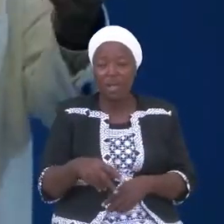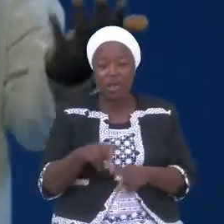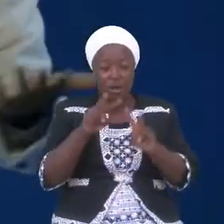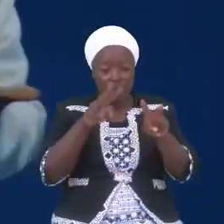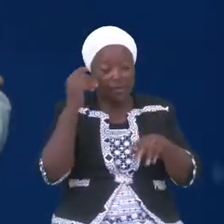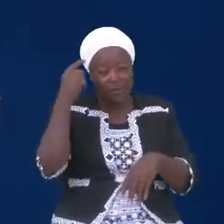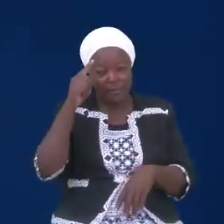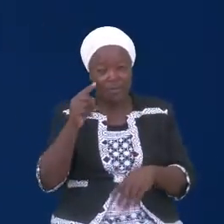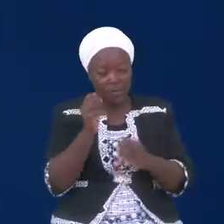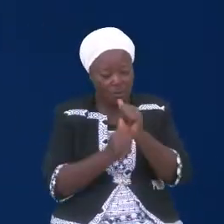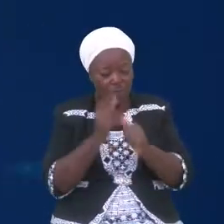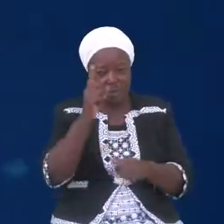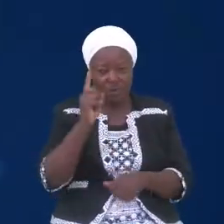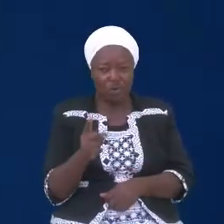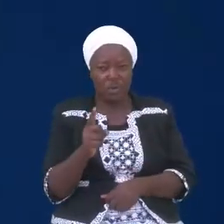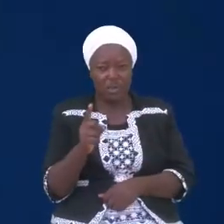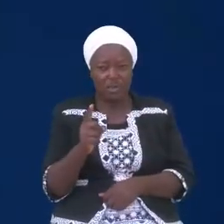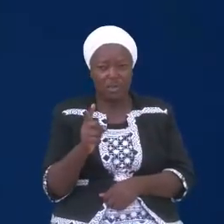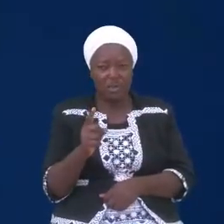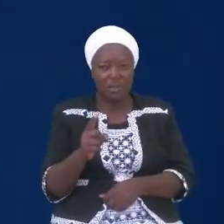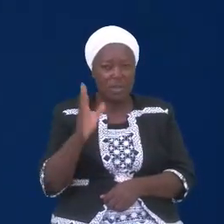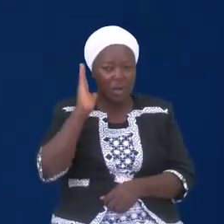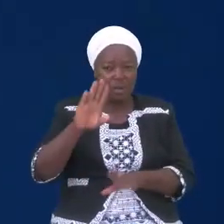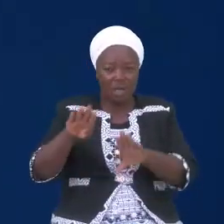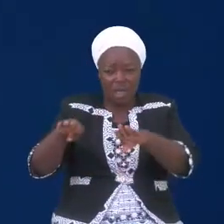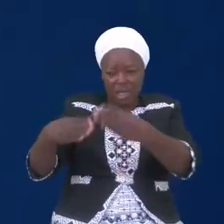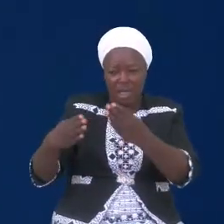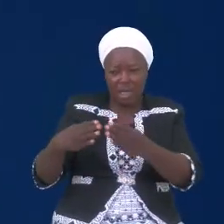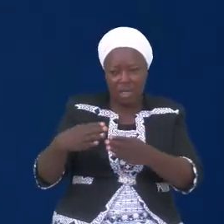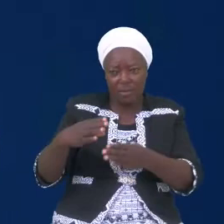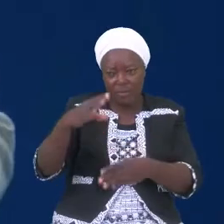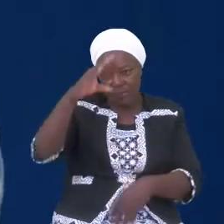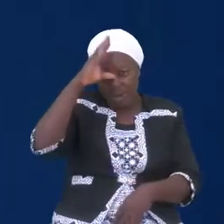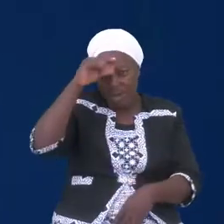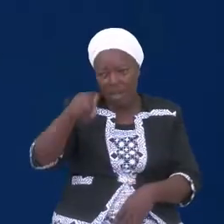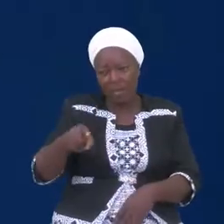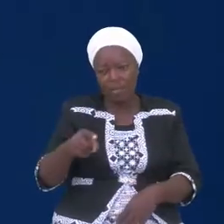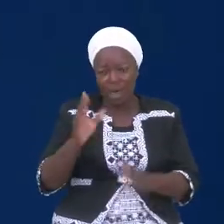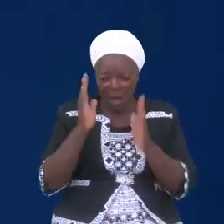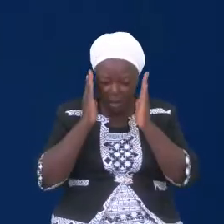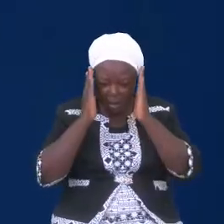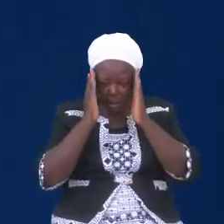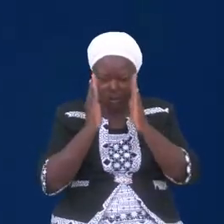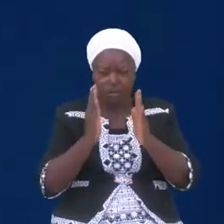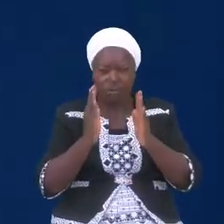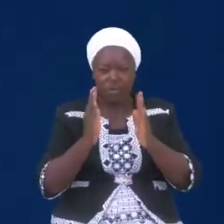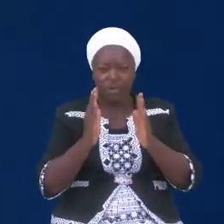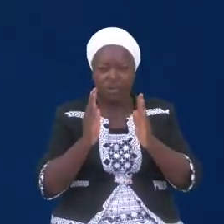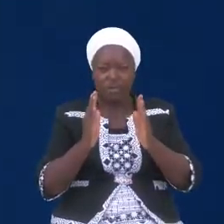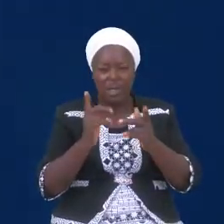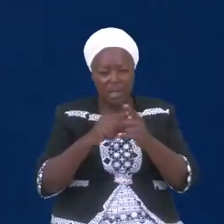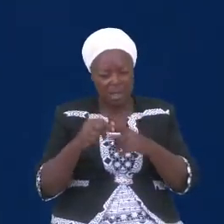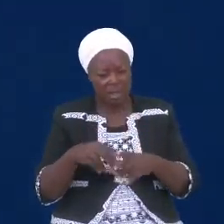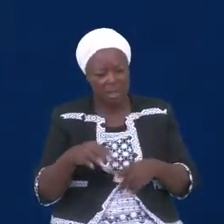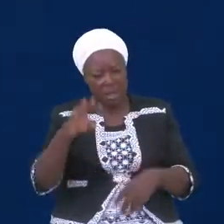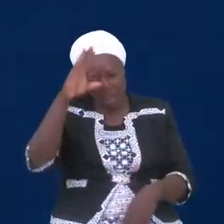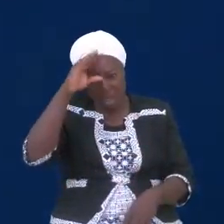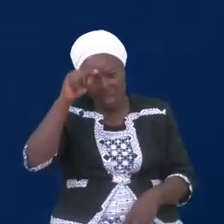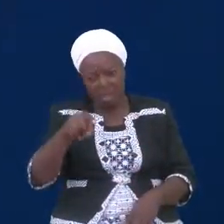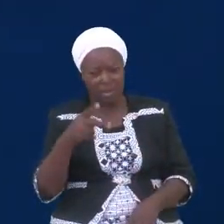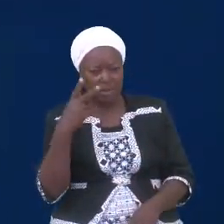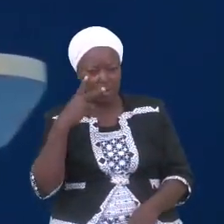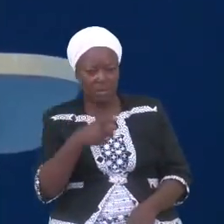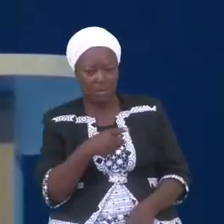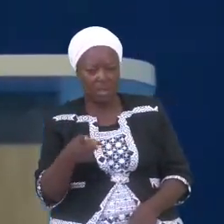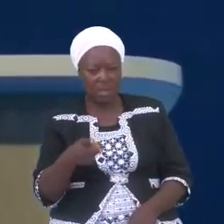which one will give him attention, he saw there his own